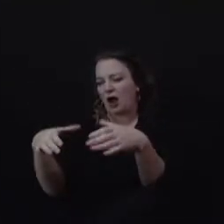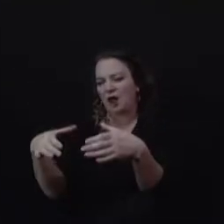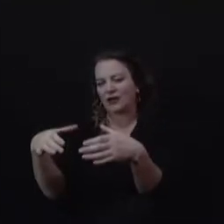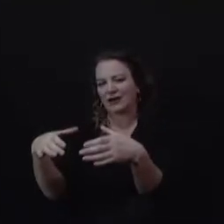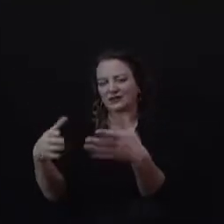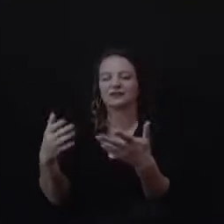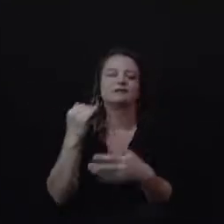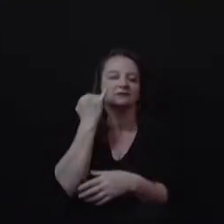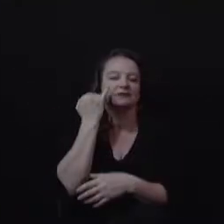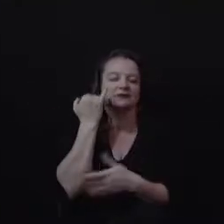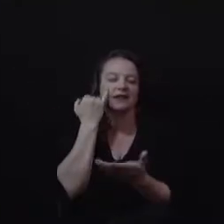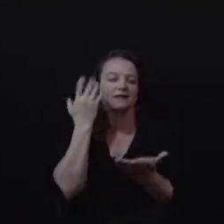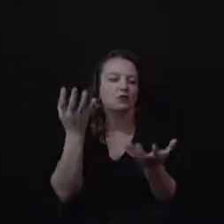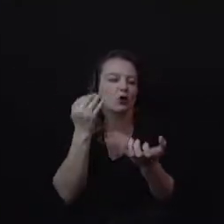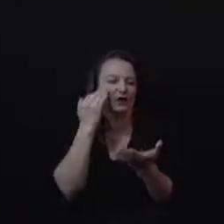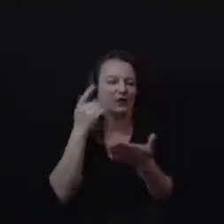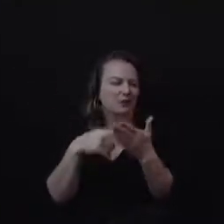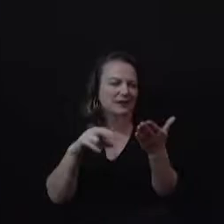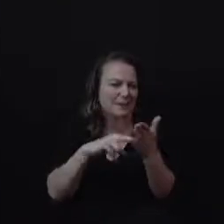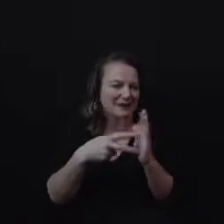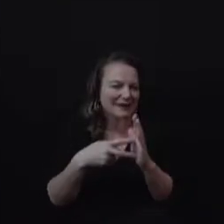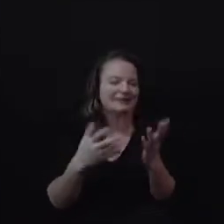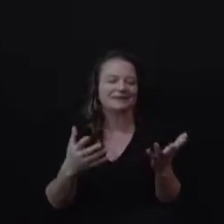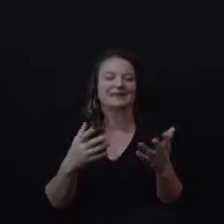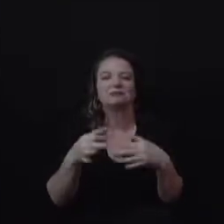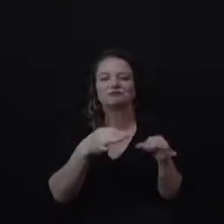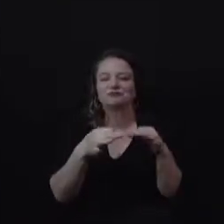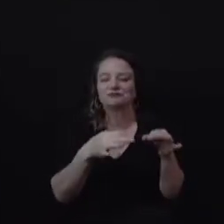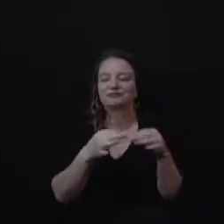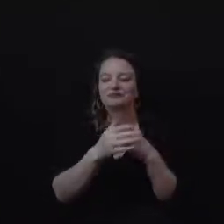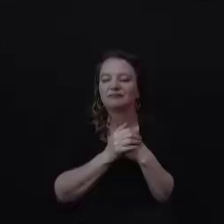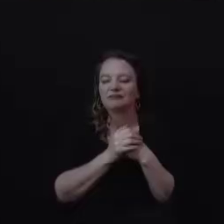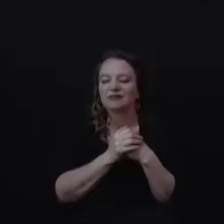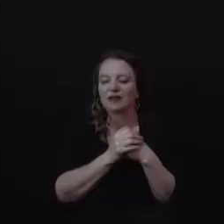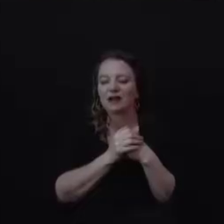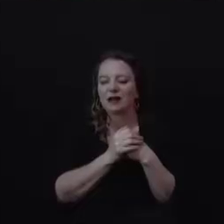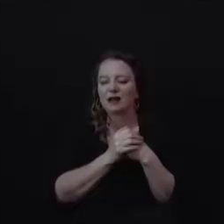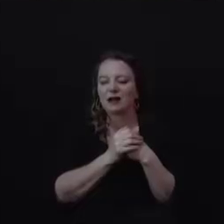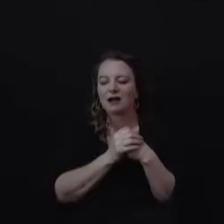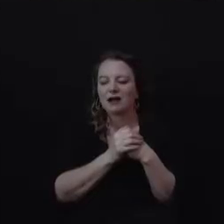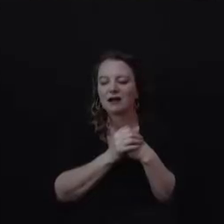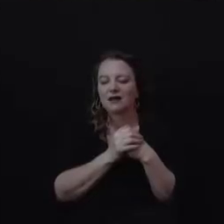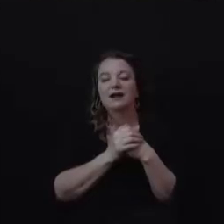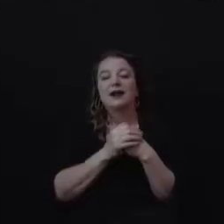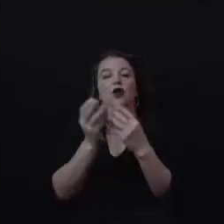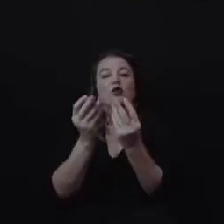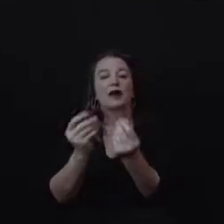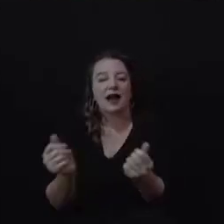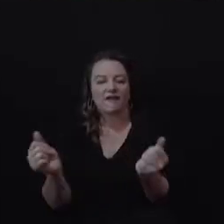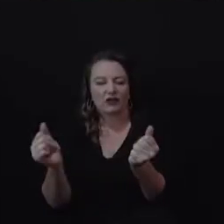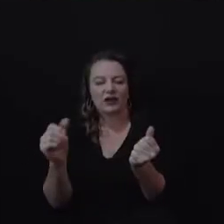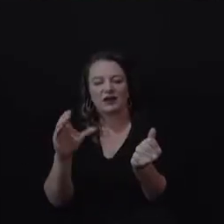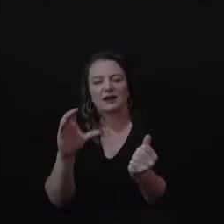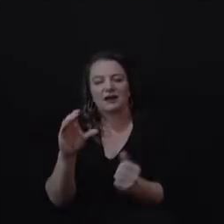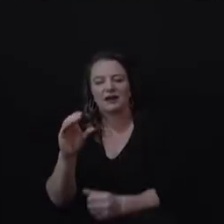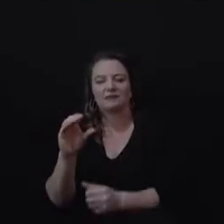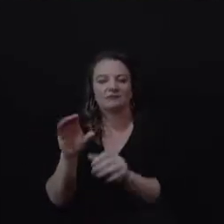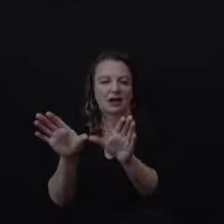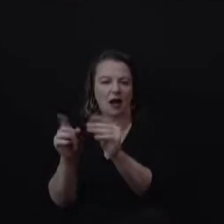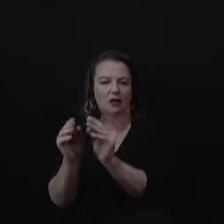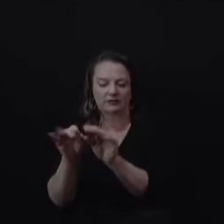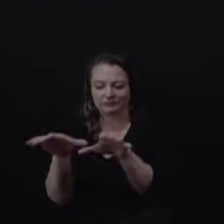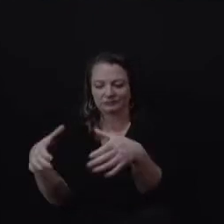have thought that or wondered that, you're not alone. And so all being a recovery congregation